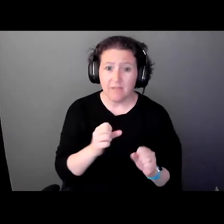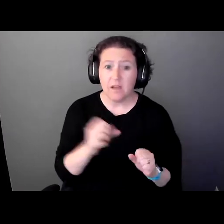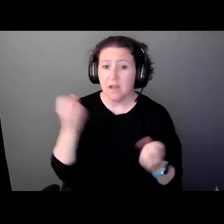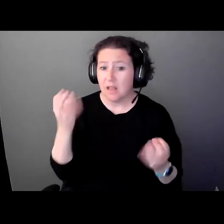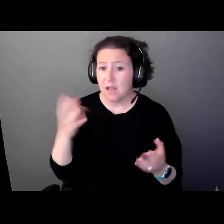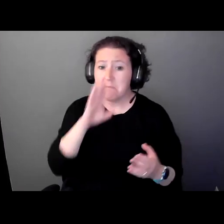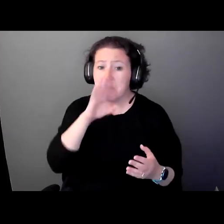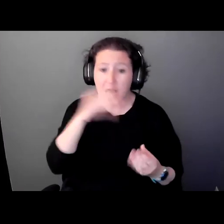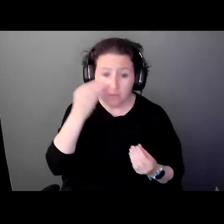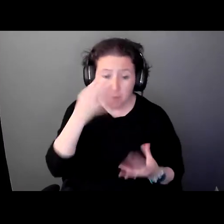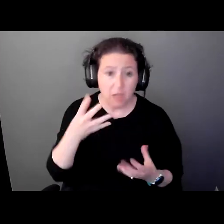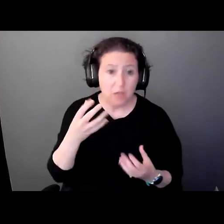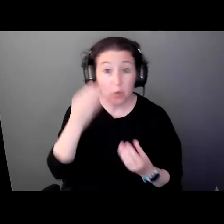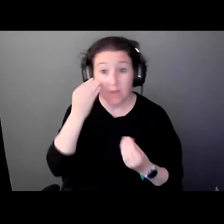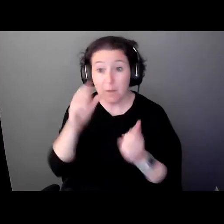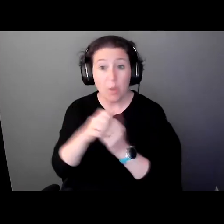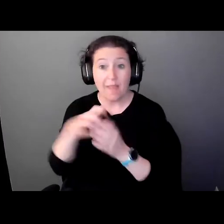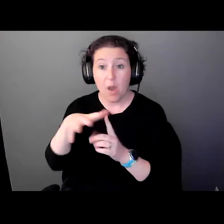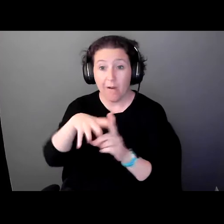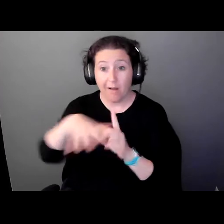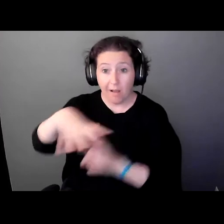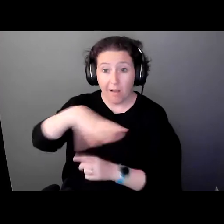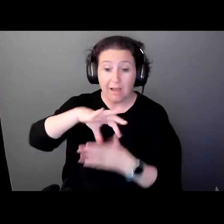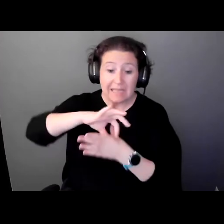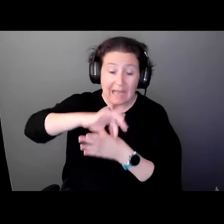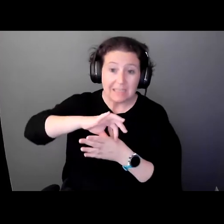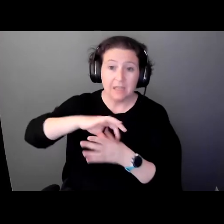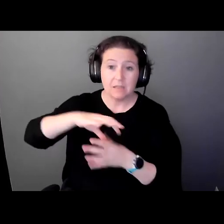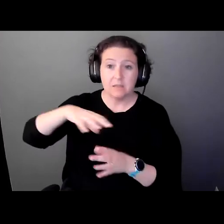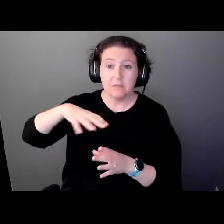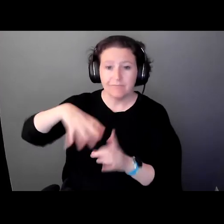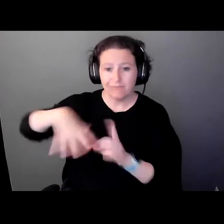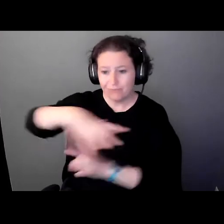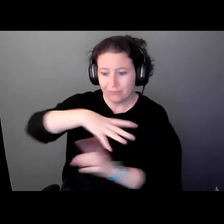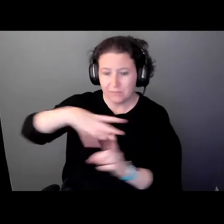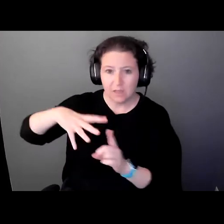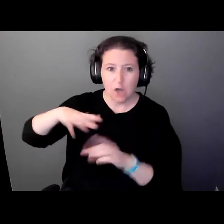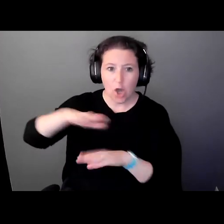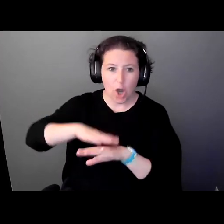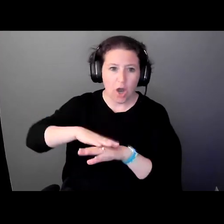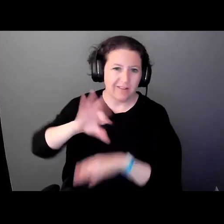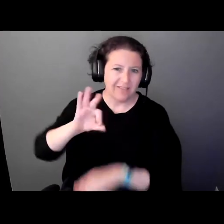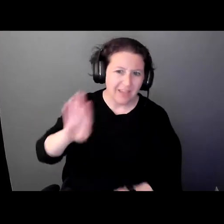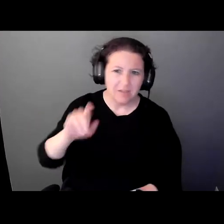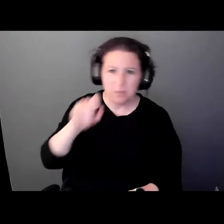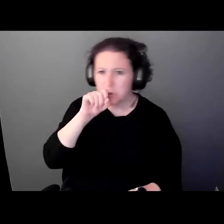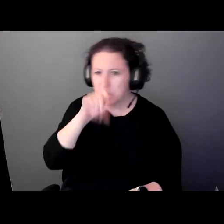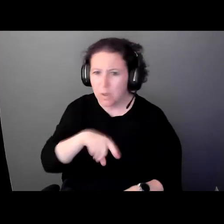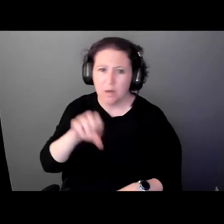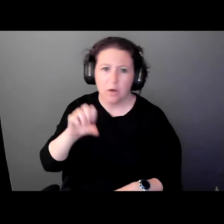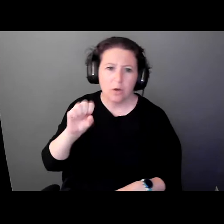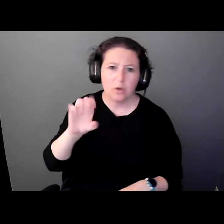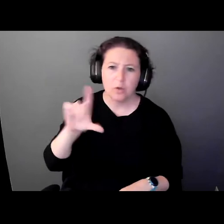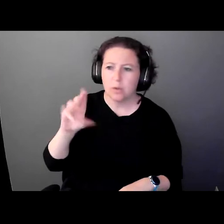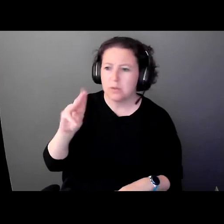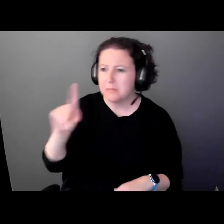information with no context available on social media. And this is why we're encouraging people who have questions